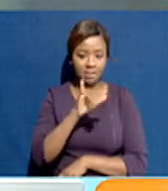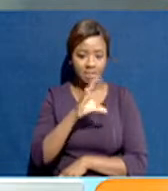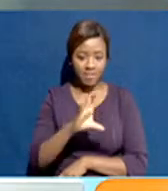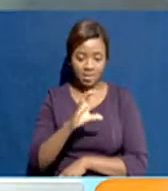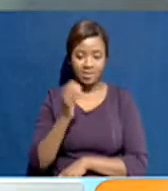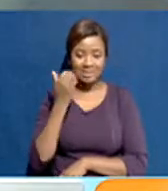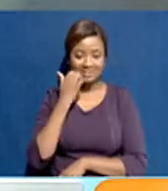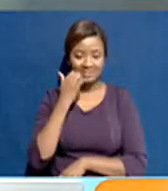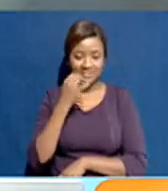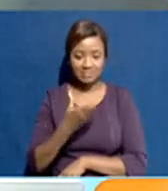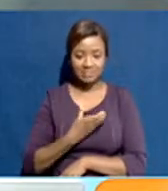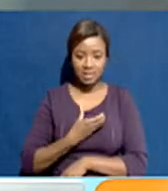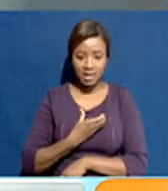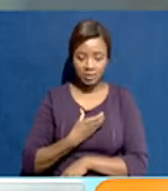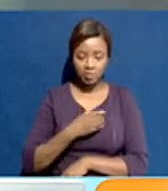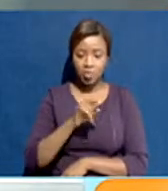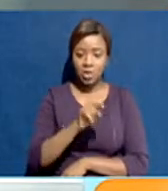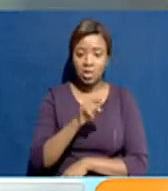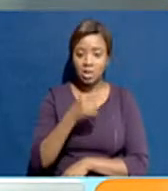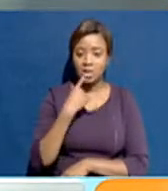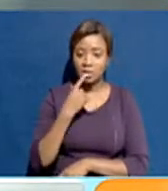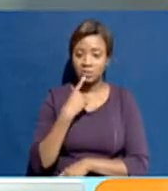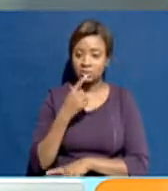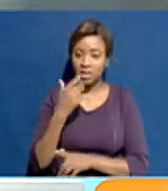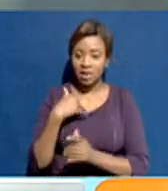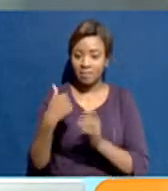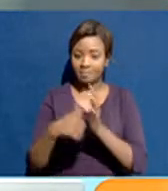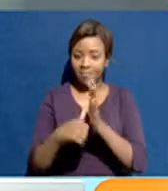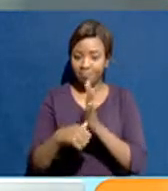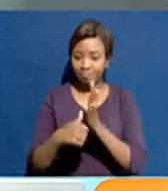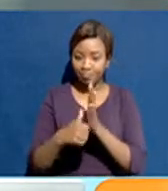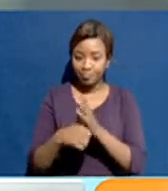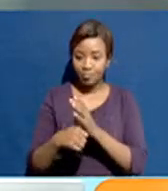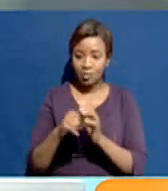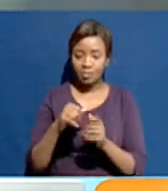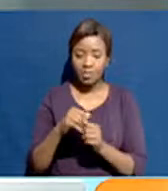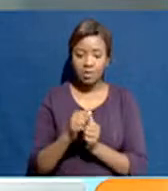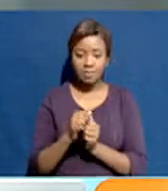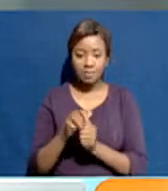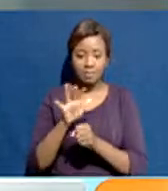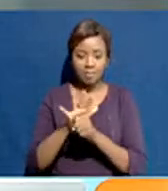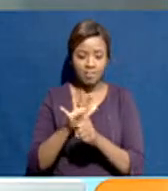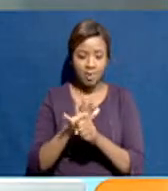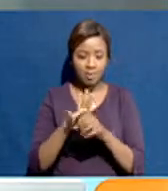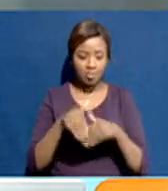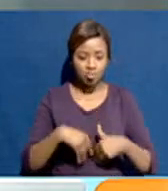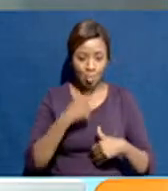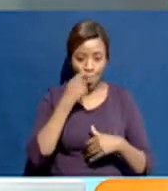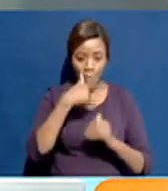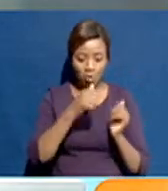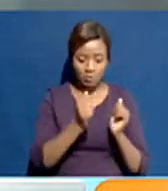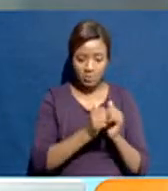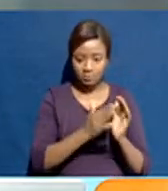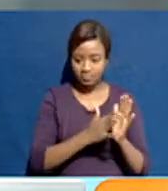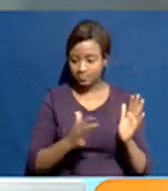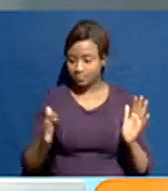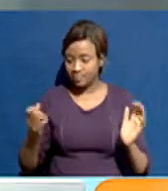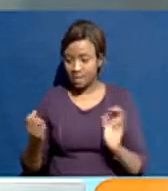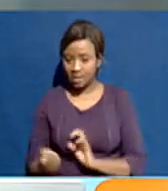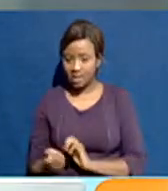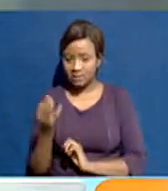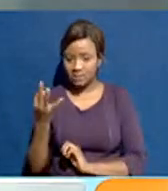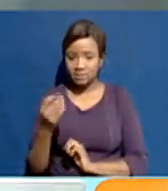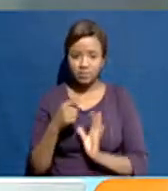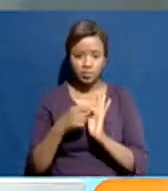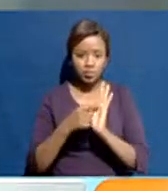new HIV infections among the adolescent population aged 10 to 19. A report released by the Kenya Health Information Systems